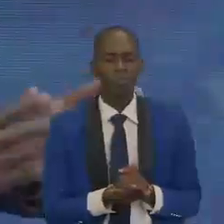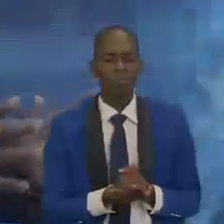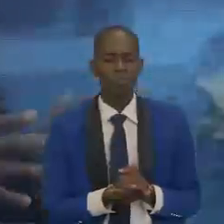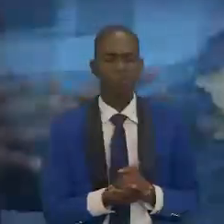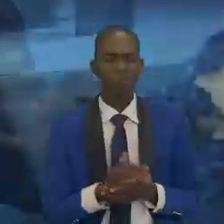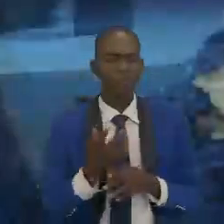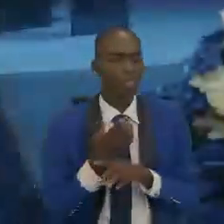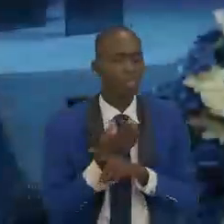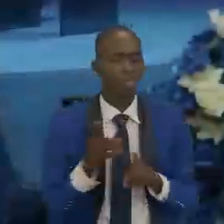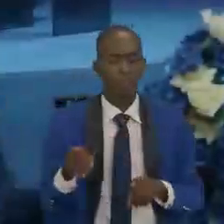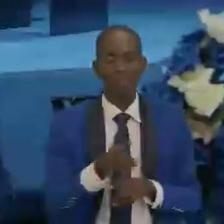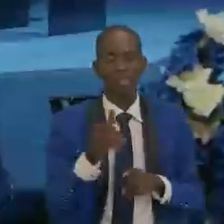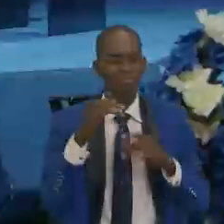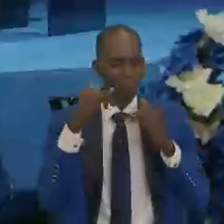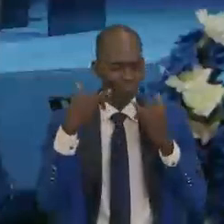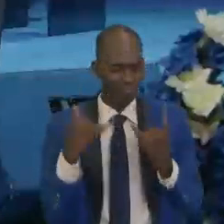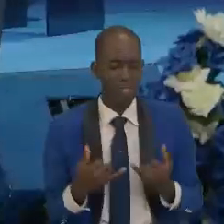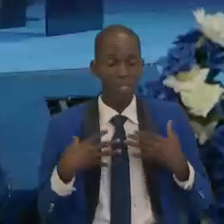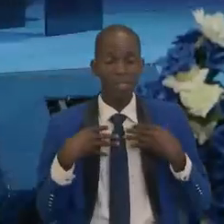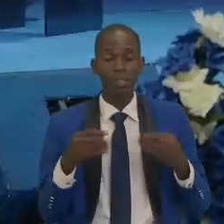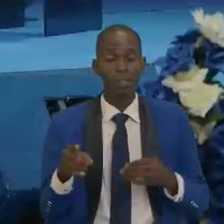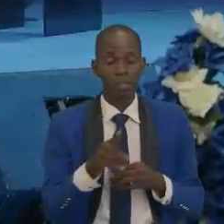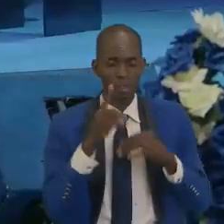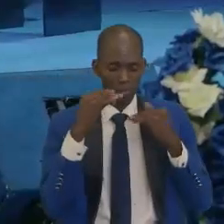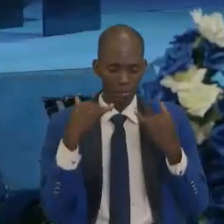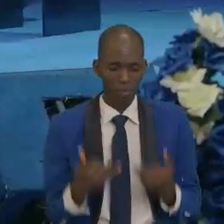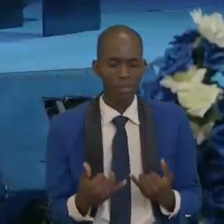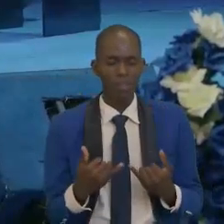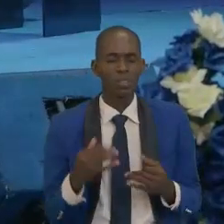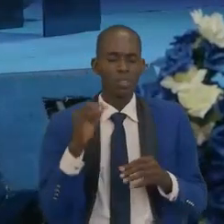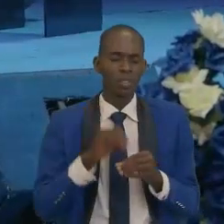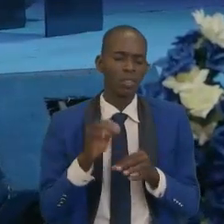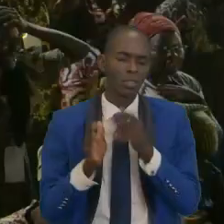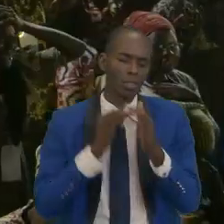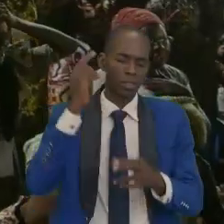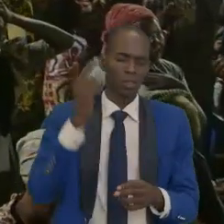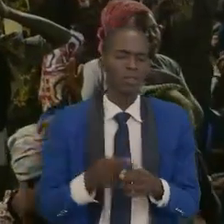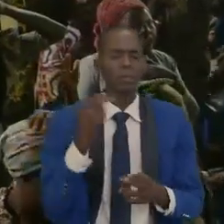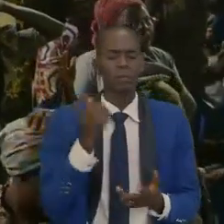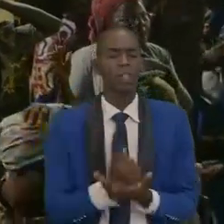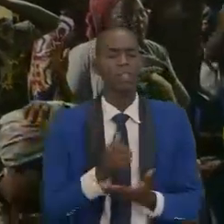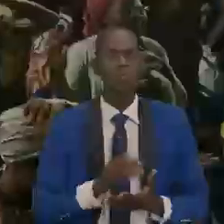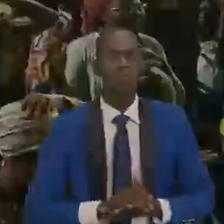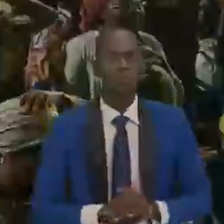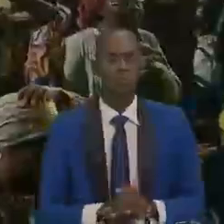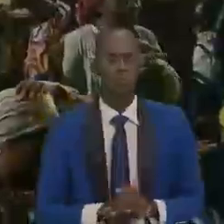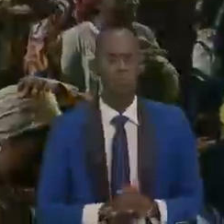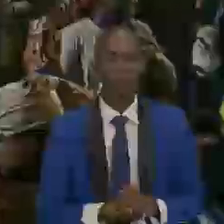deliver them right now. Heal them right now in Jesus' name.